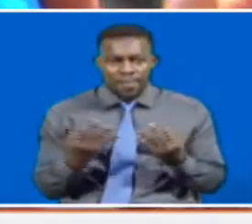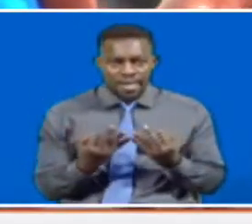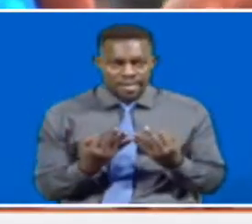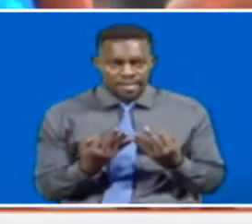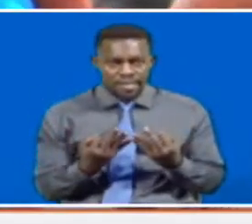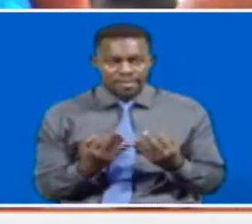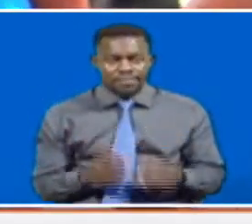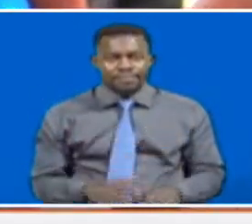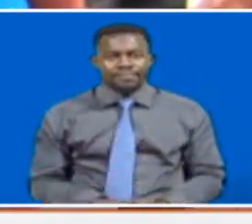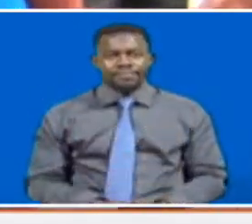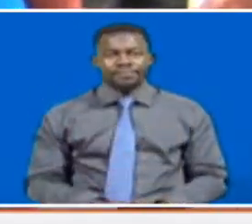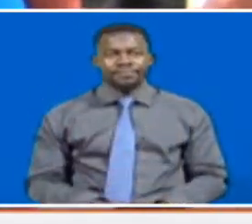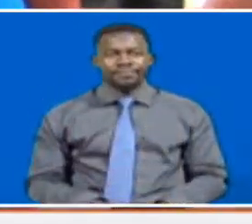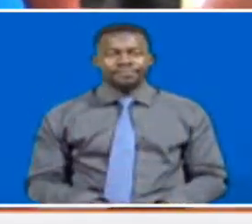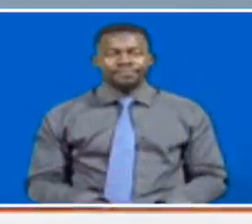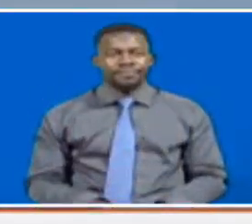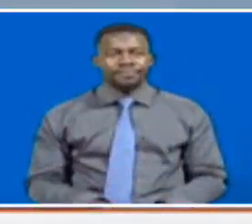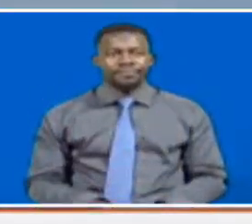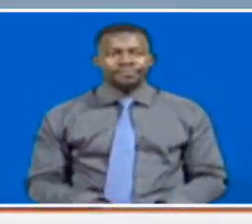The KTN News.